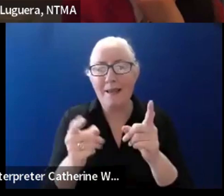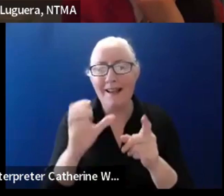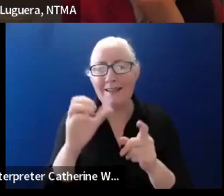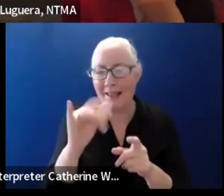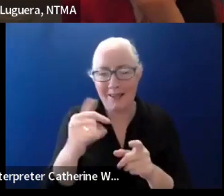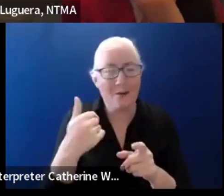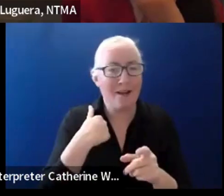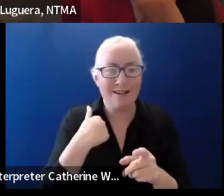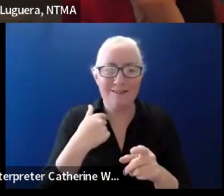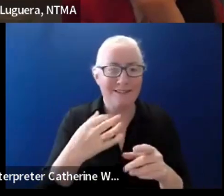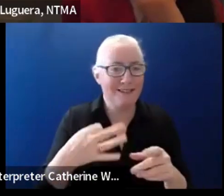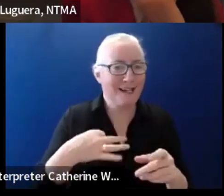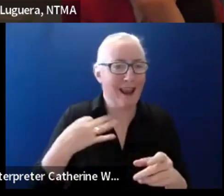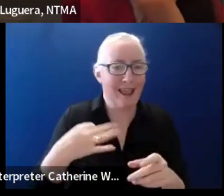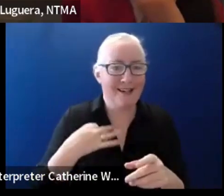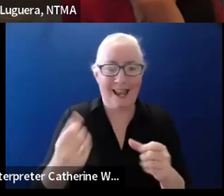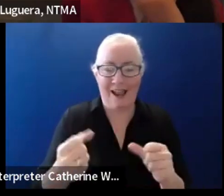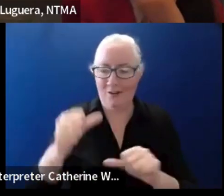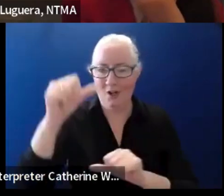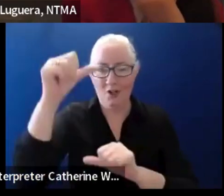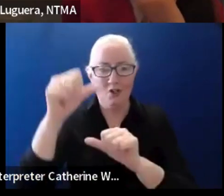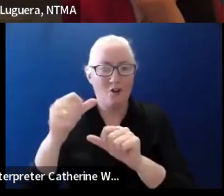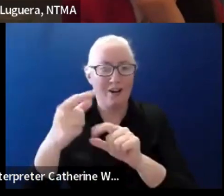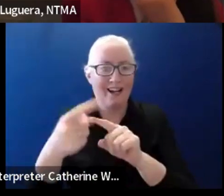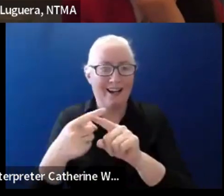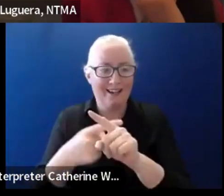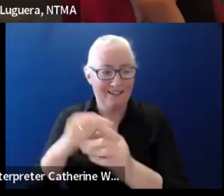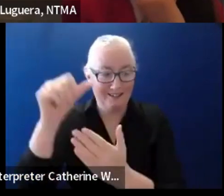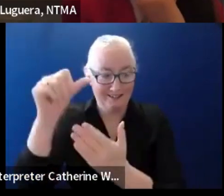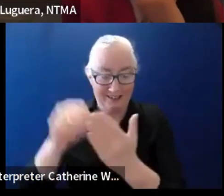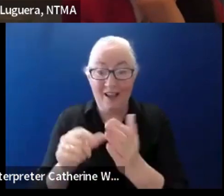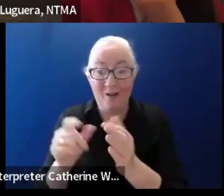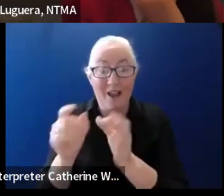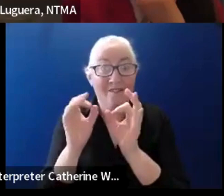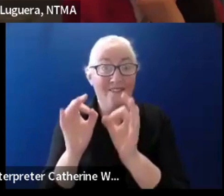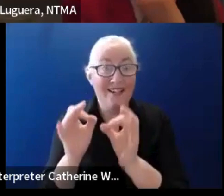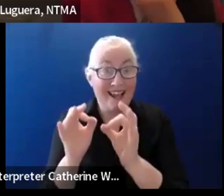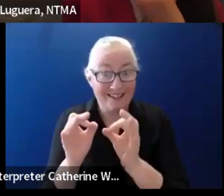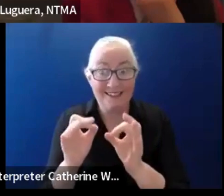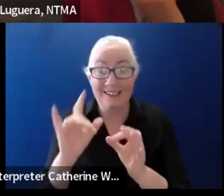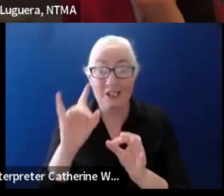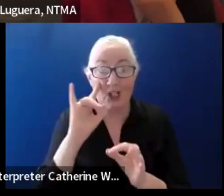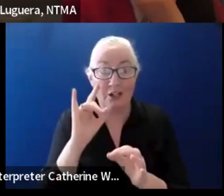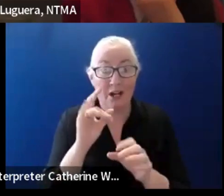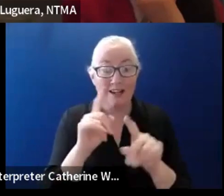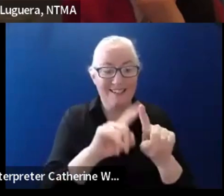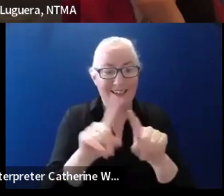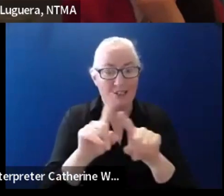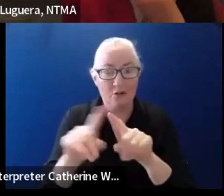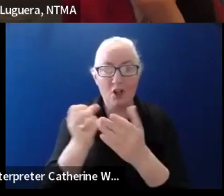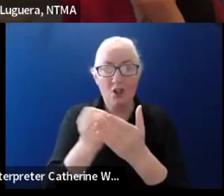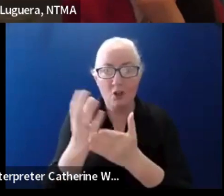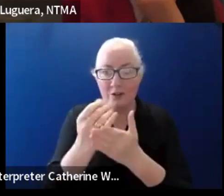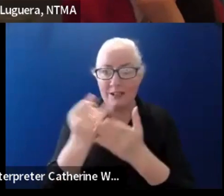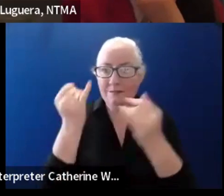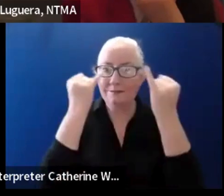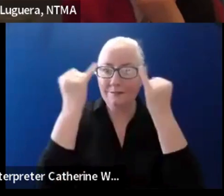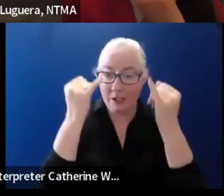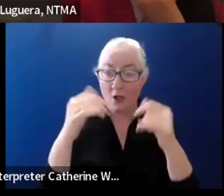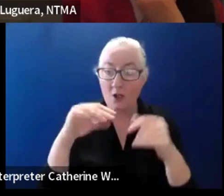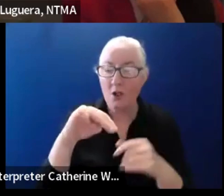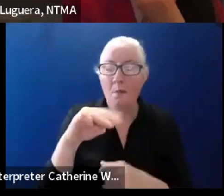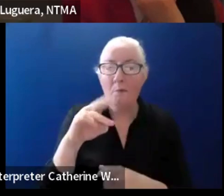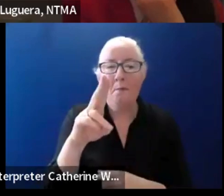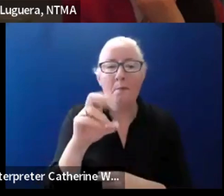be shortlisted for the Outstanding Diversity Initiative Award, and it was fantastic on the night to hear all the different stories and initiatives. I suppose in